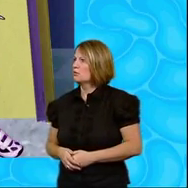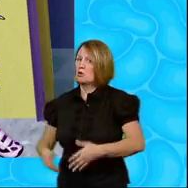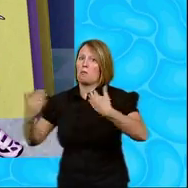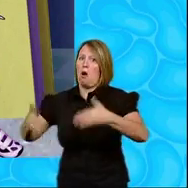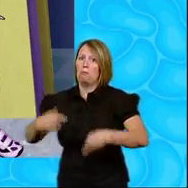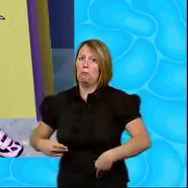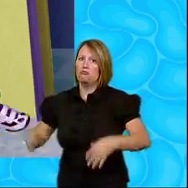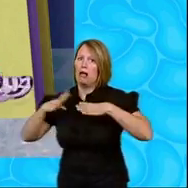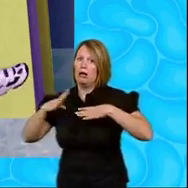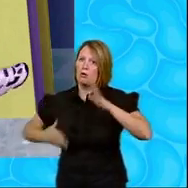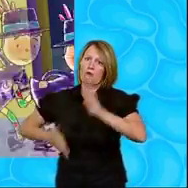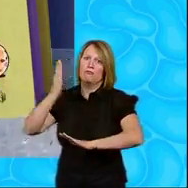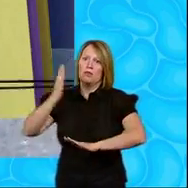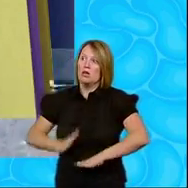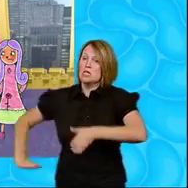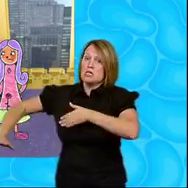Come on, let's go.